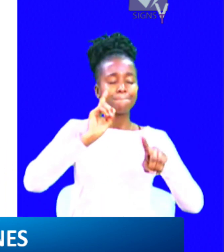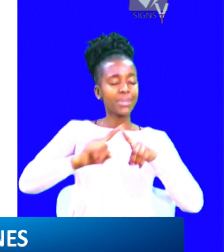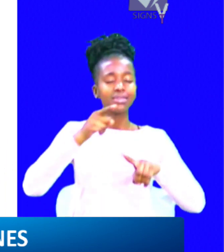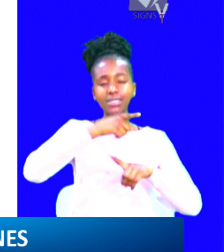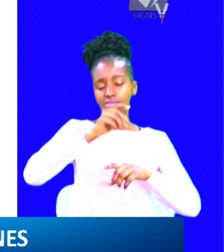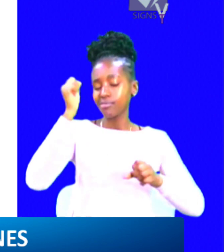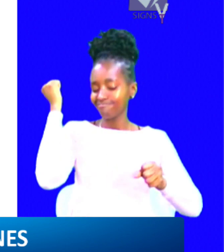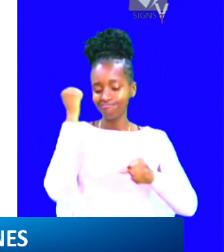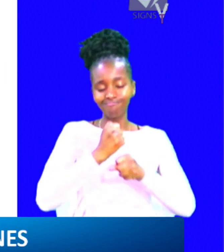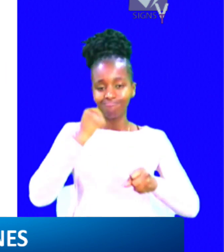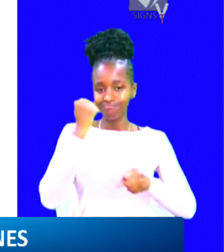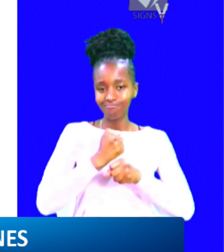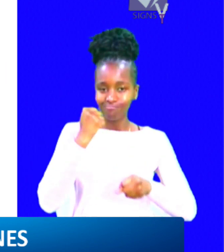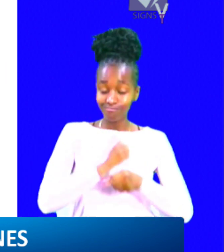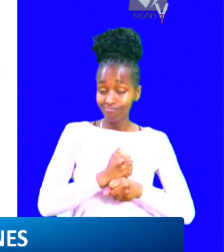Leo tuko hapa